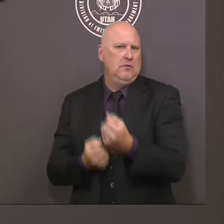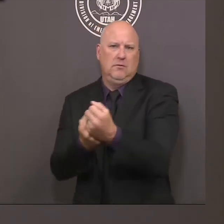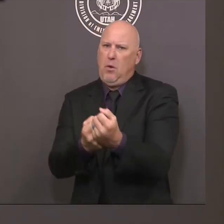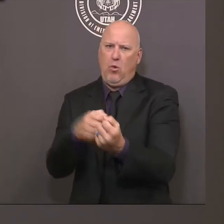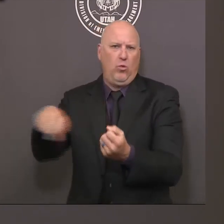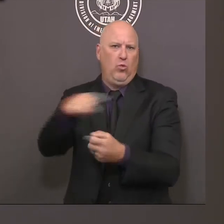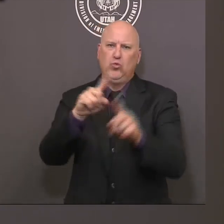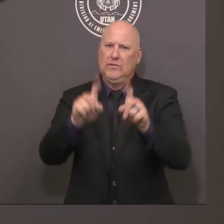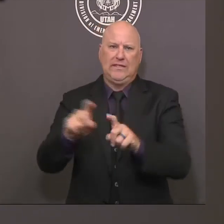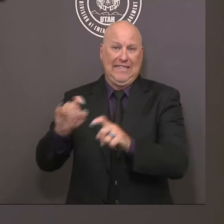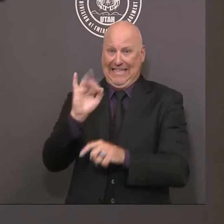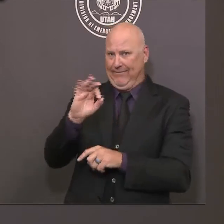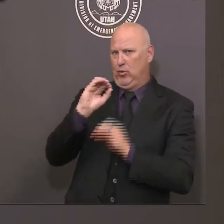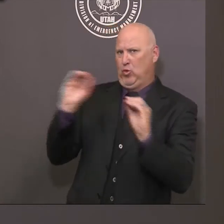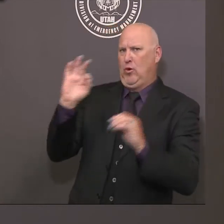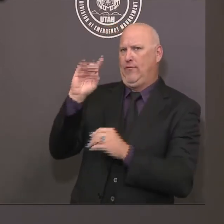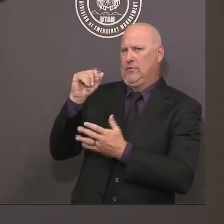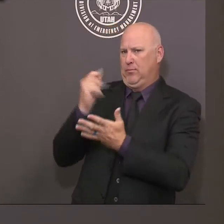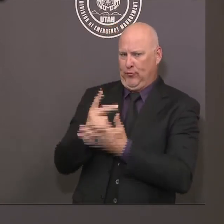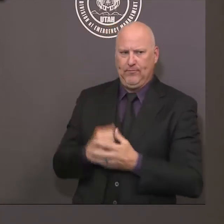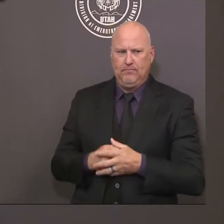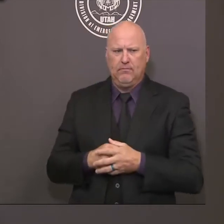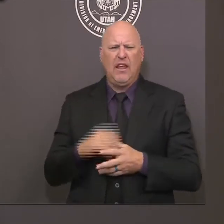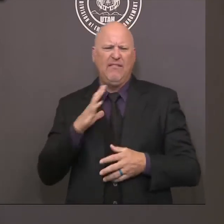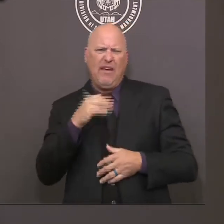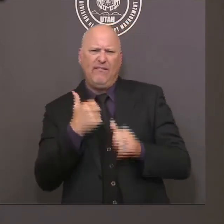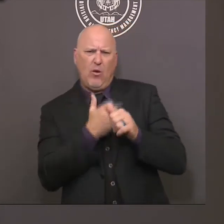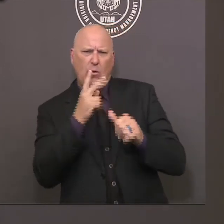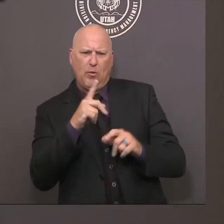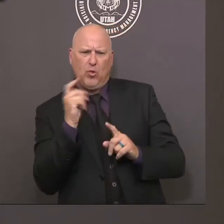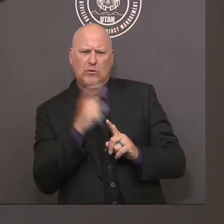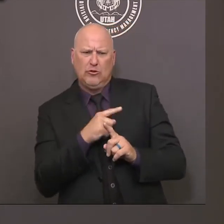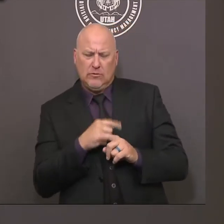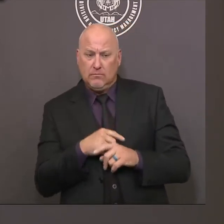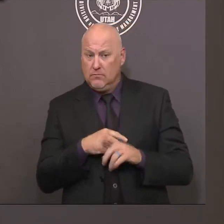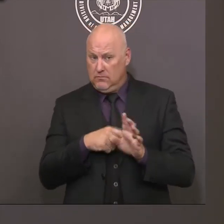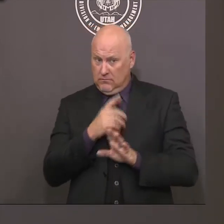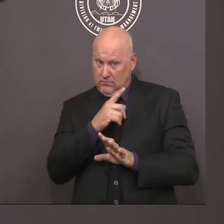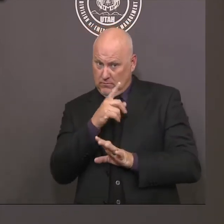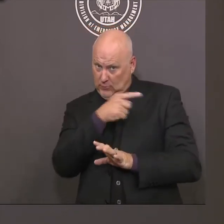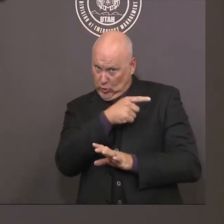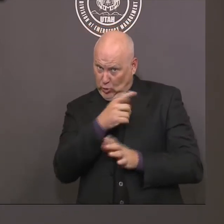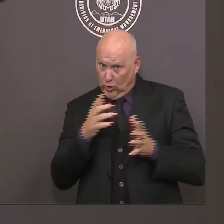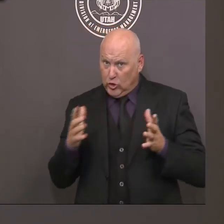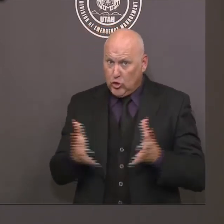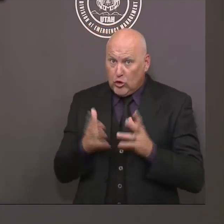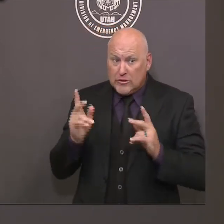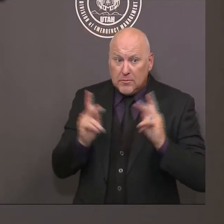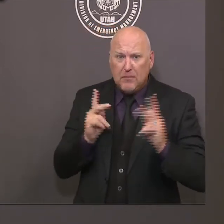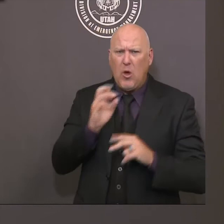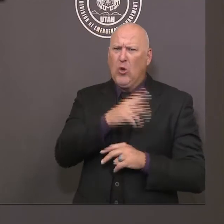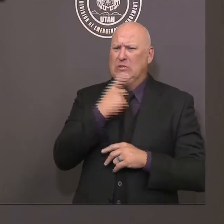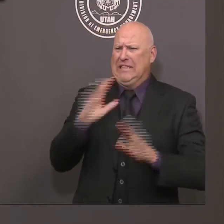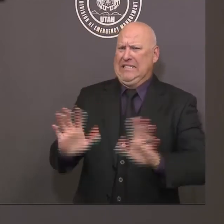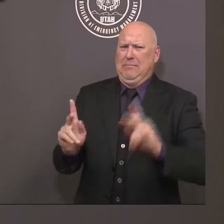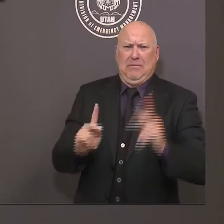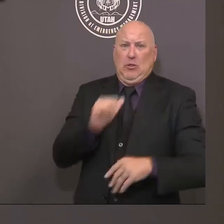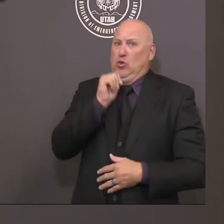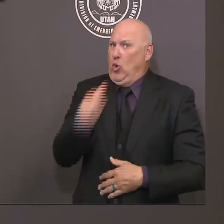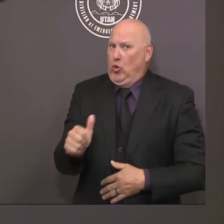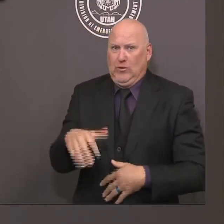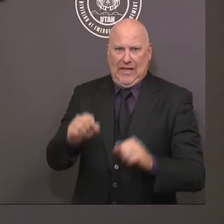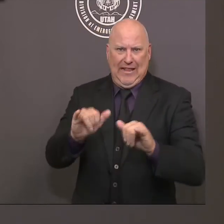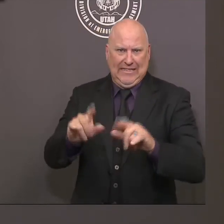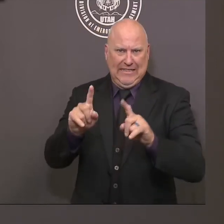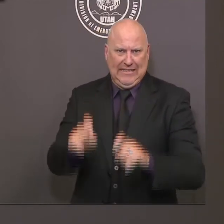or discourage people from getting any sort of finger prick antibody testing after you see something like this come out? Yeah,